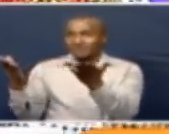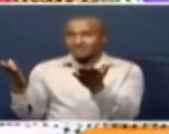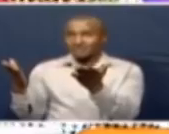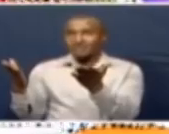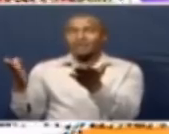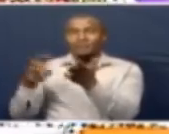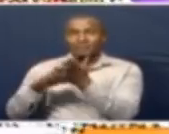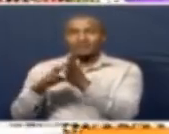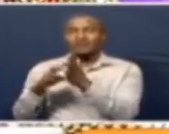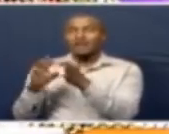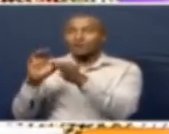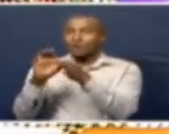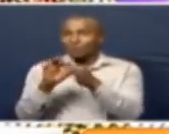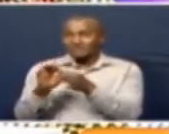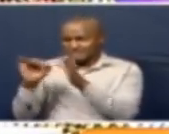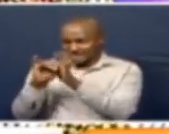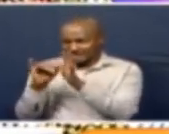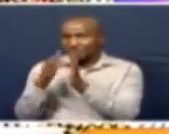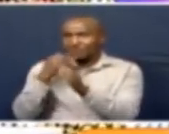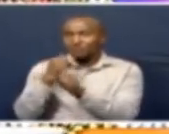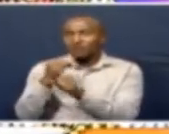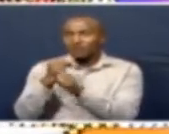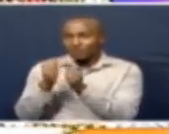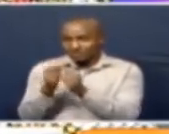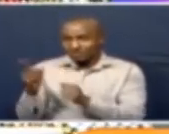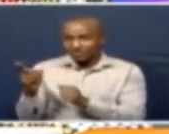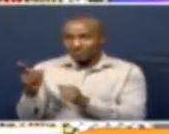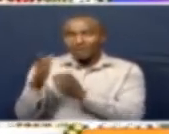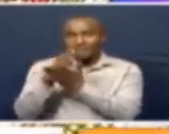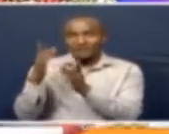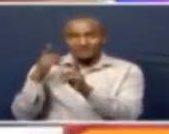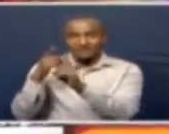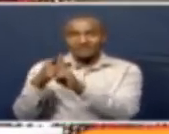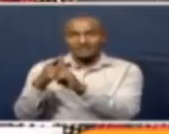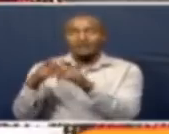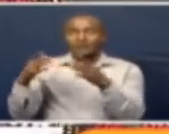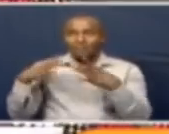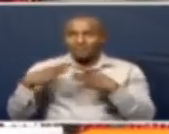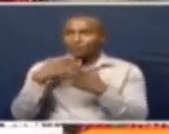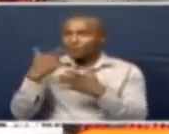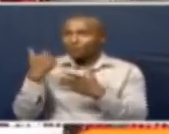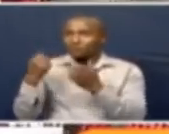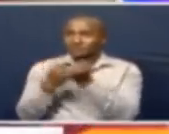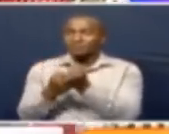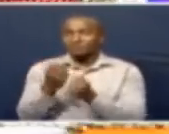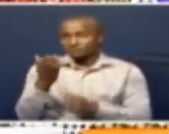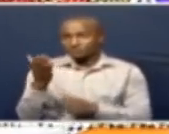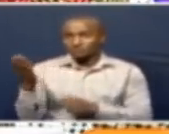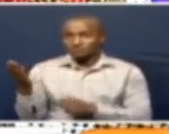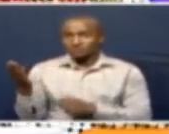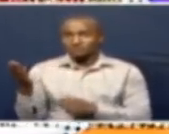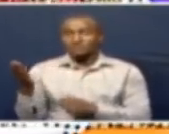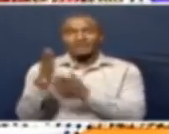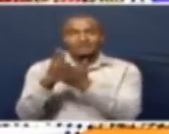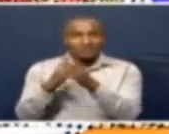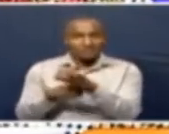the corporates that identify that they want to work with you, part of their target market is part of the people who are behind you. Mm-hmm.